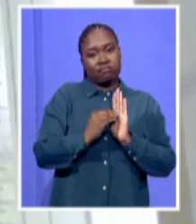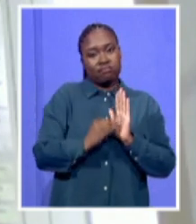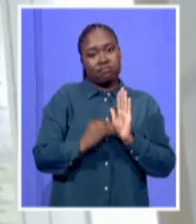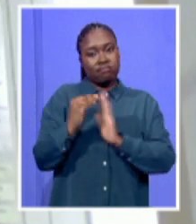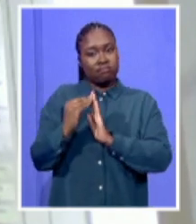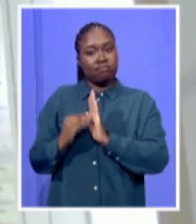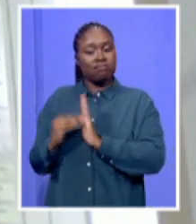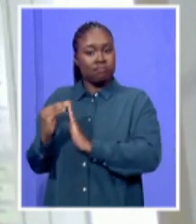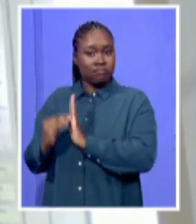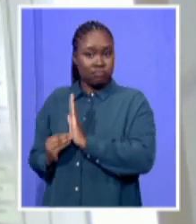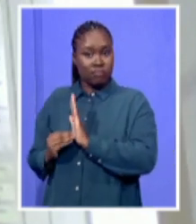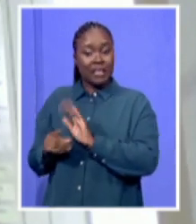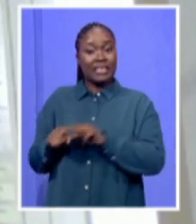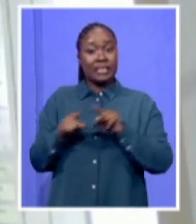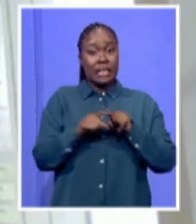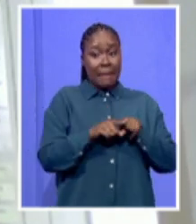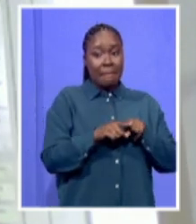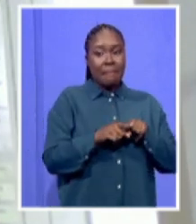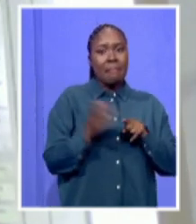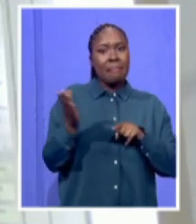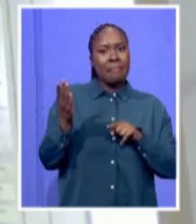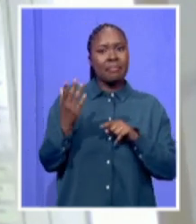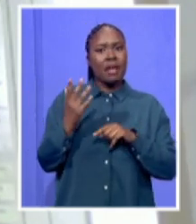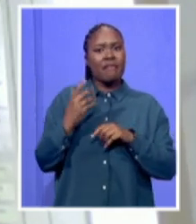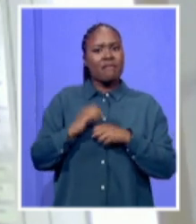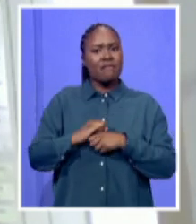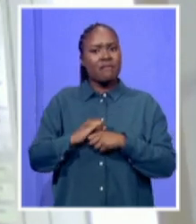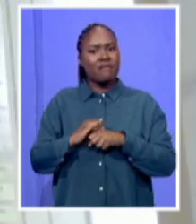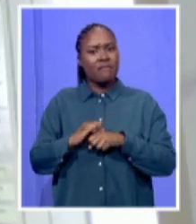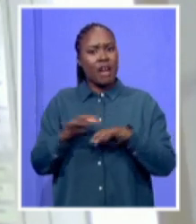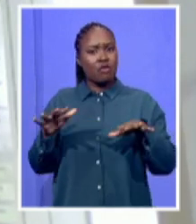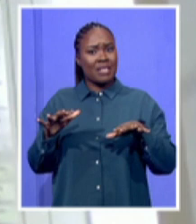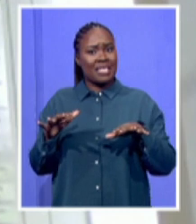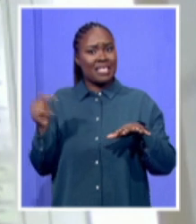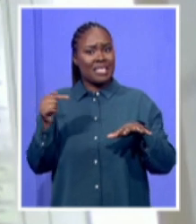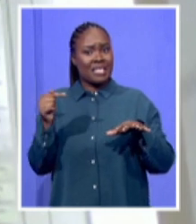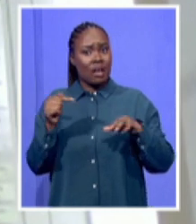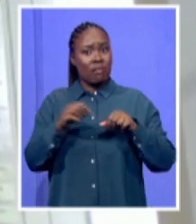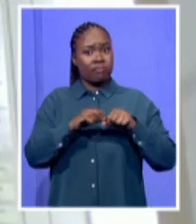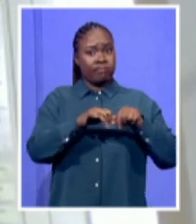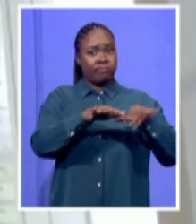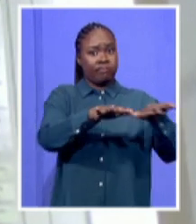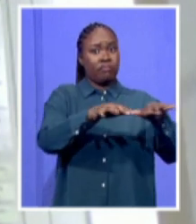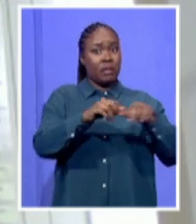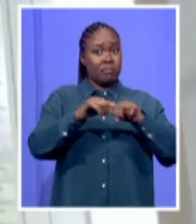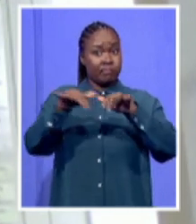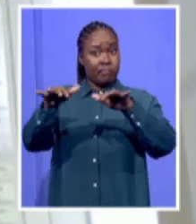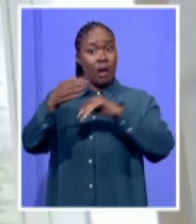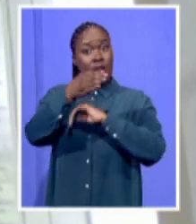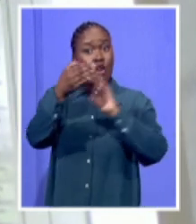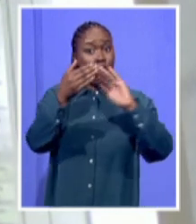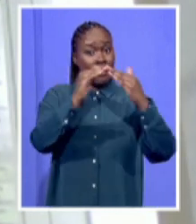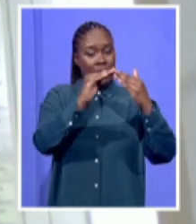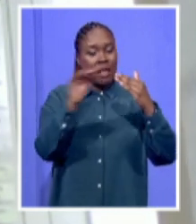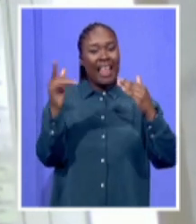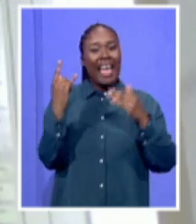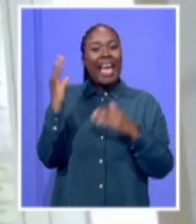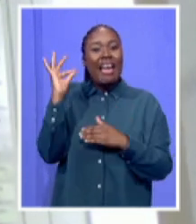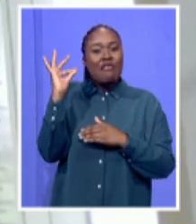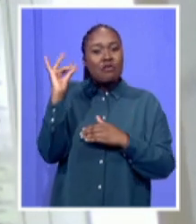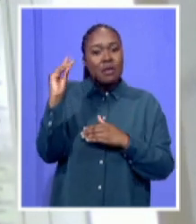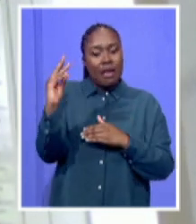whether there's any of the virus of these particular subvariants that's circulating in the community. That's going on every